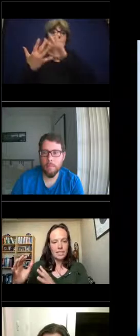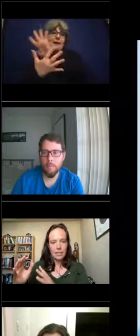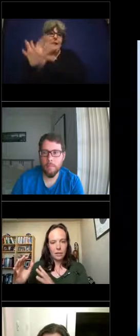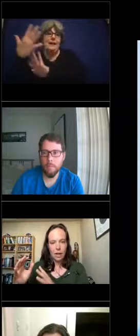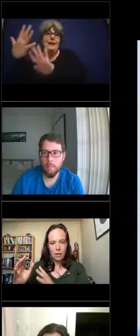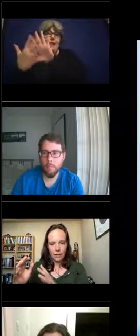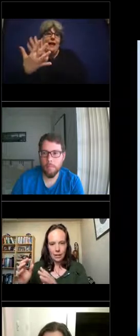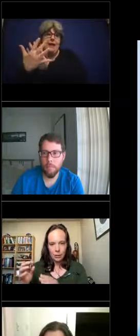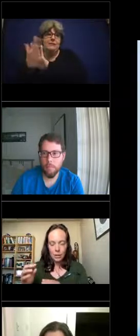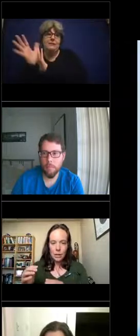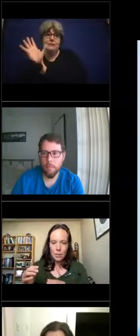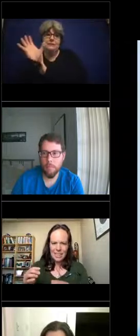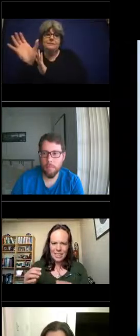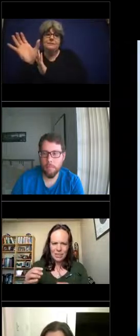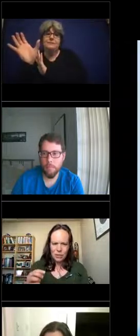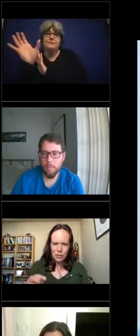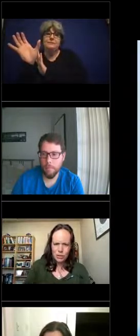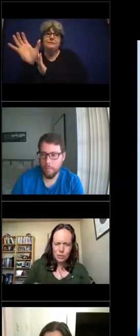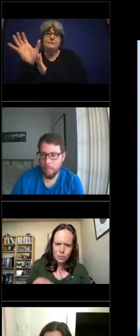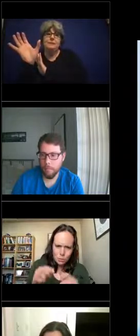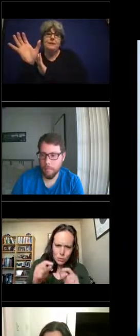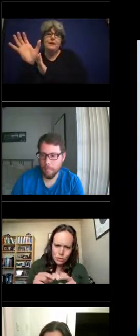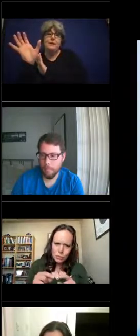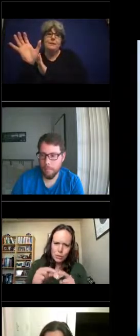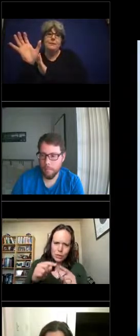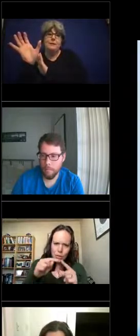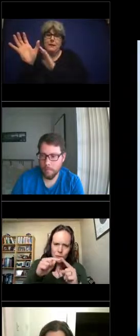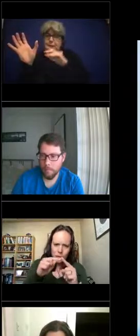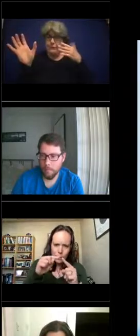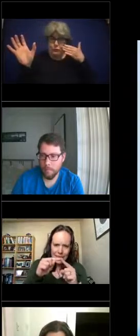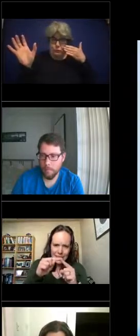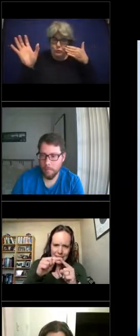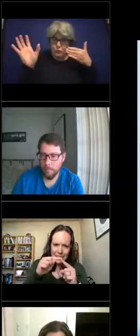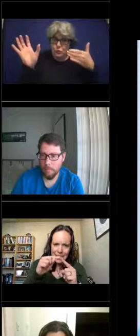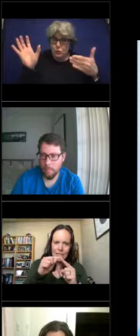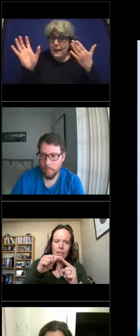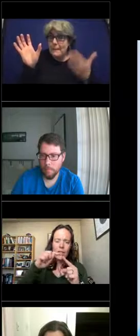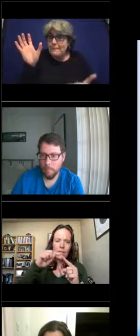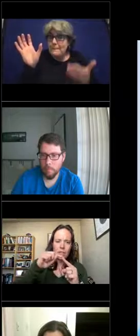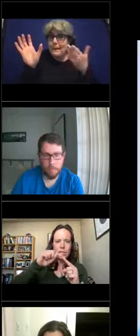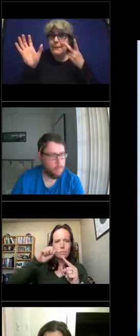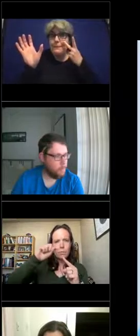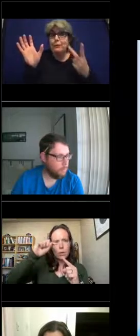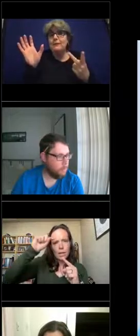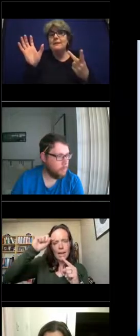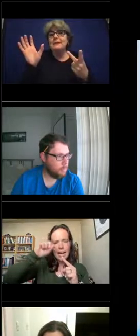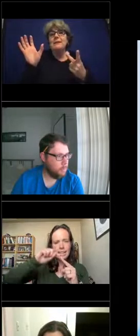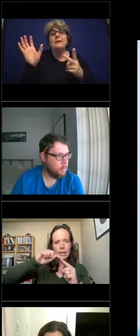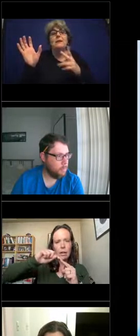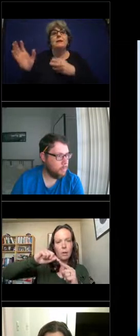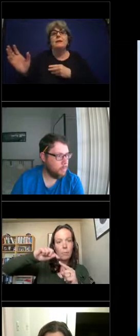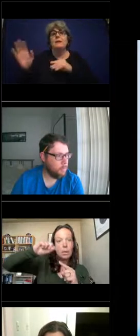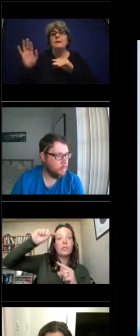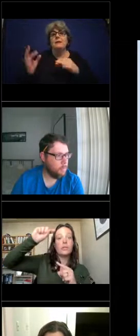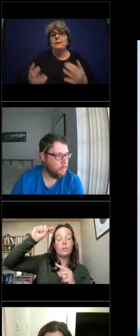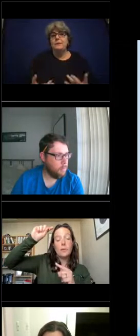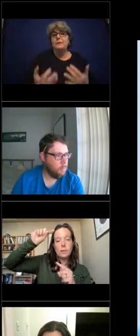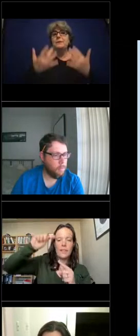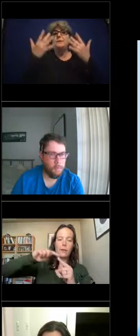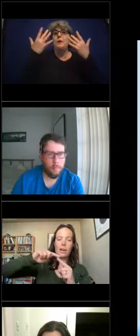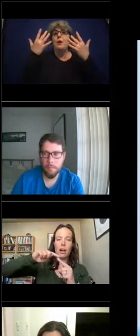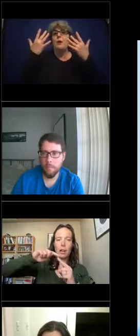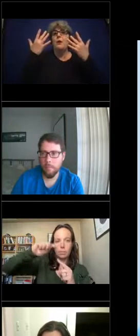one side of Colorado. But then if you look super, super close, you might see the smoke and the